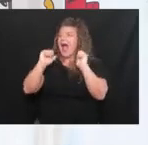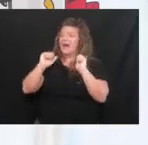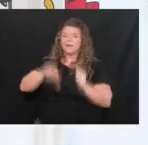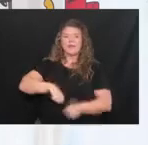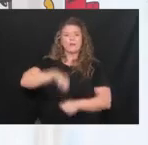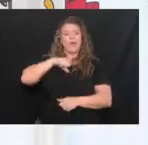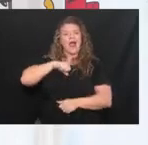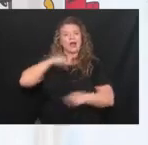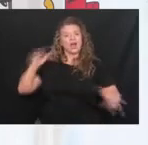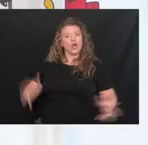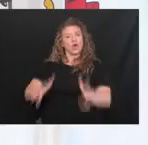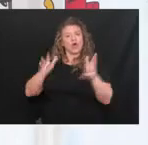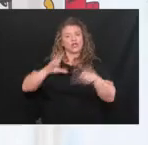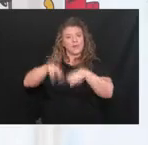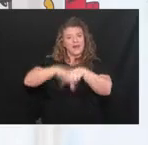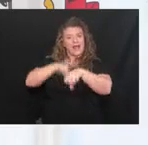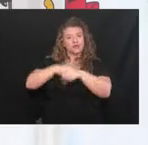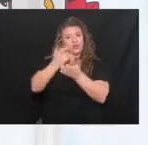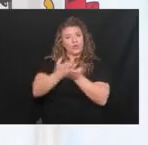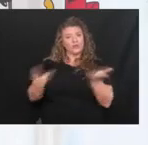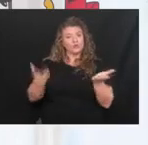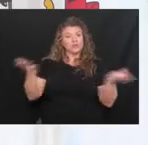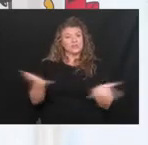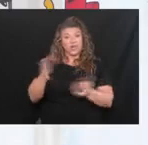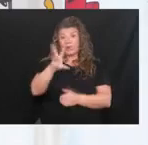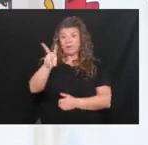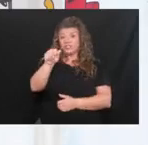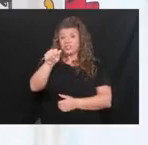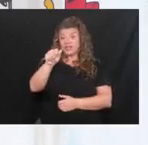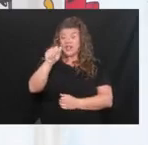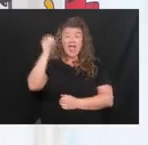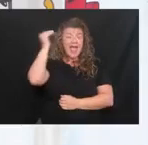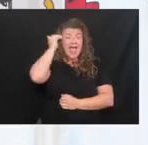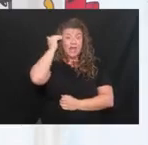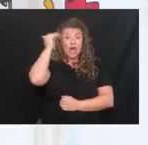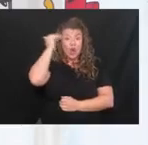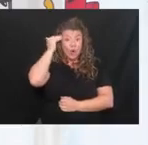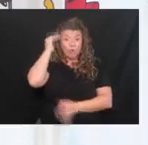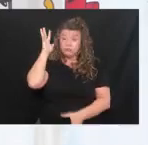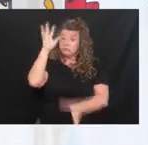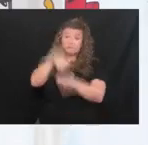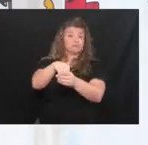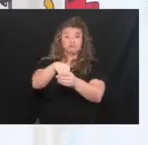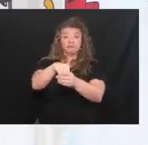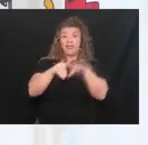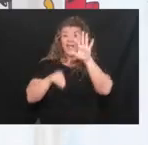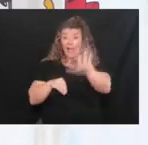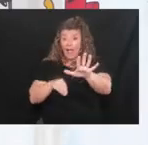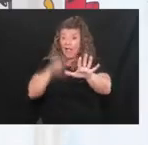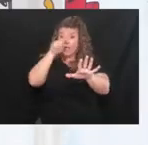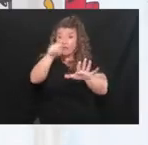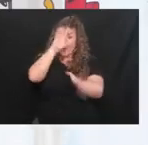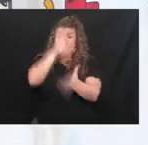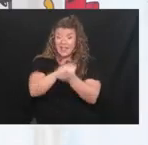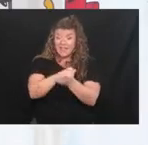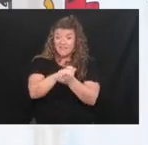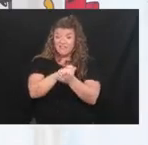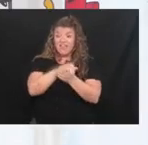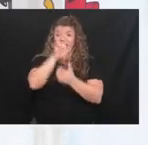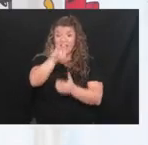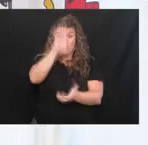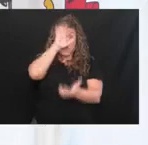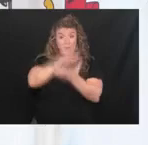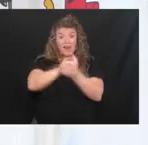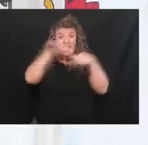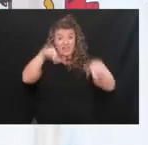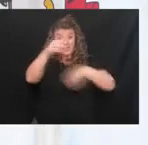proud of our natural resources in the state of West Virginia and know without any question, if you believe this